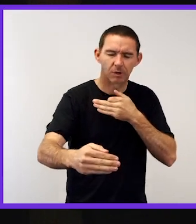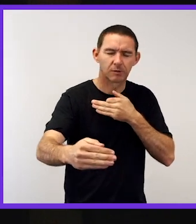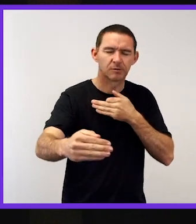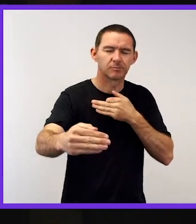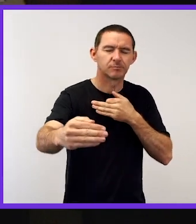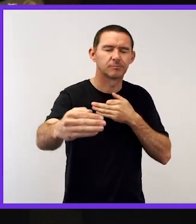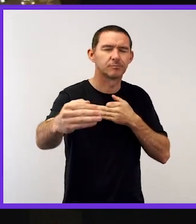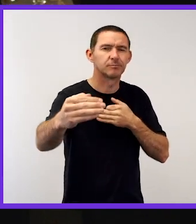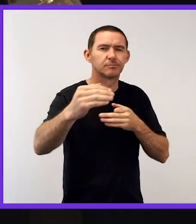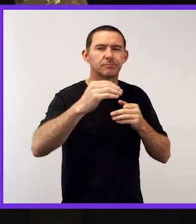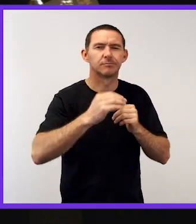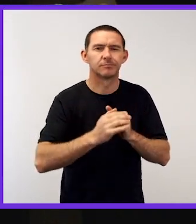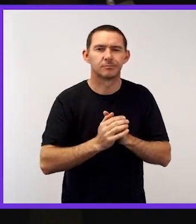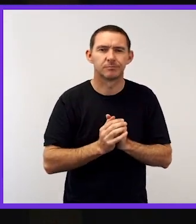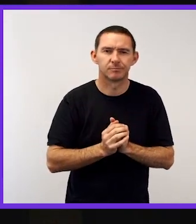forever.